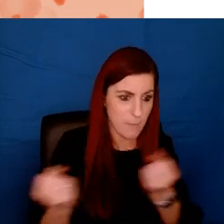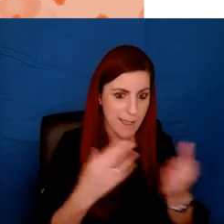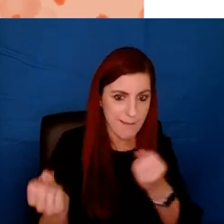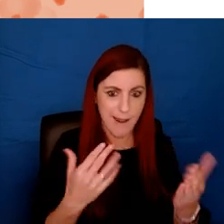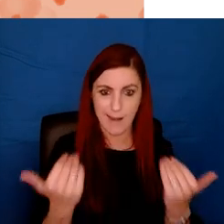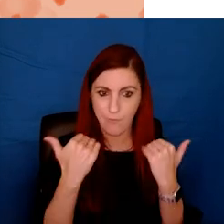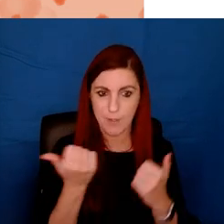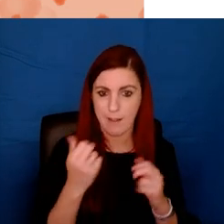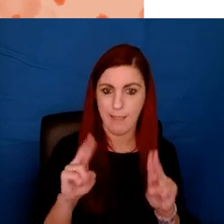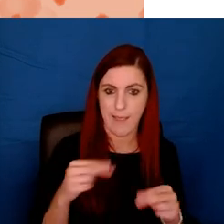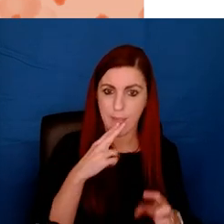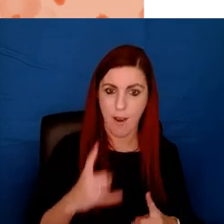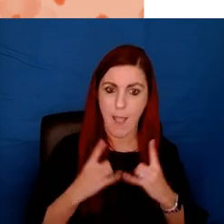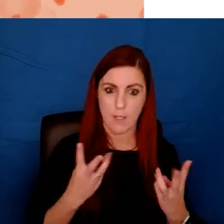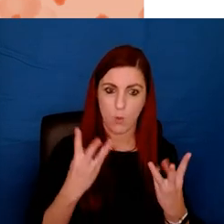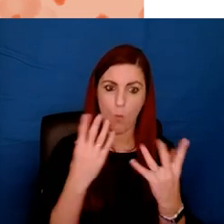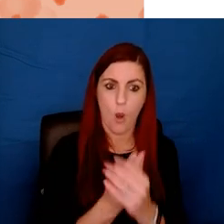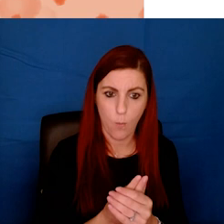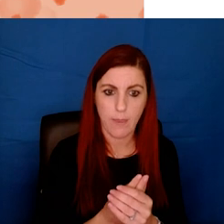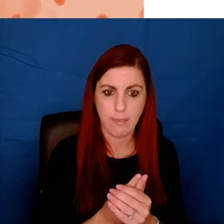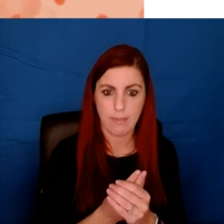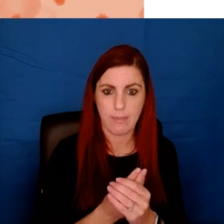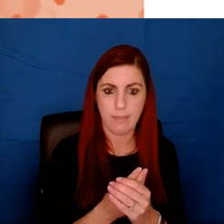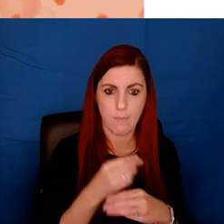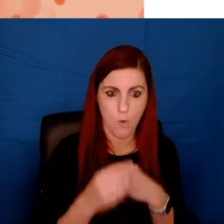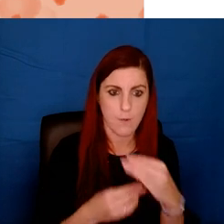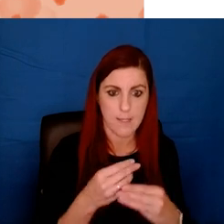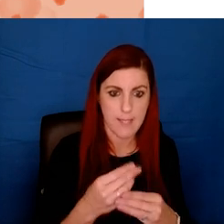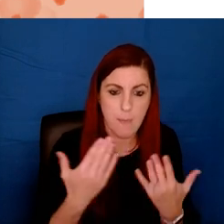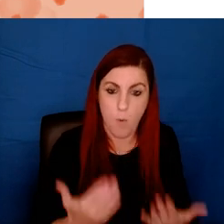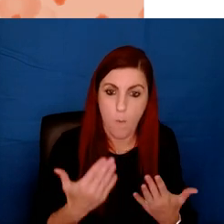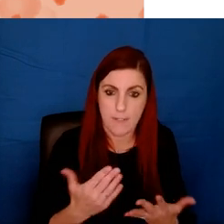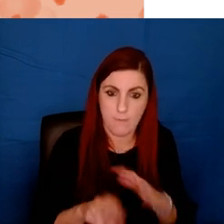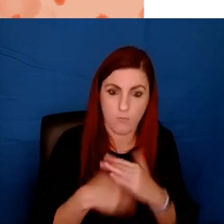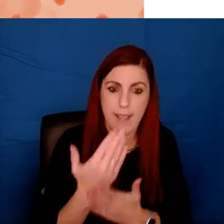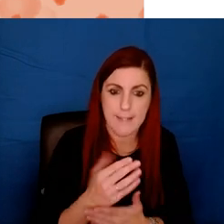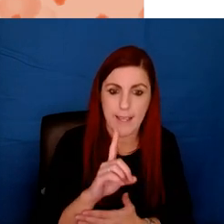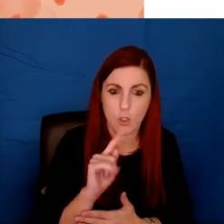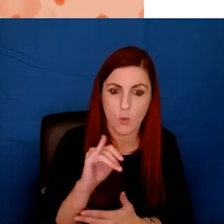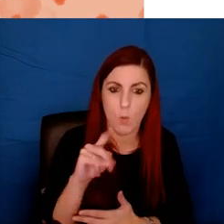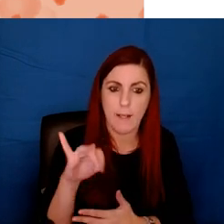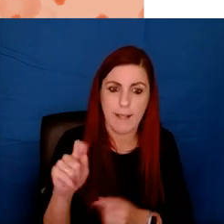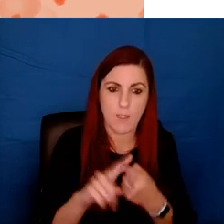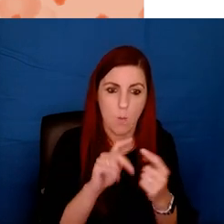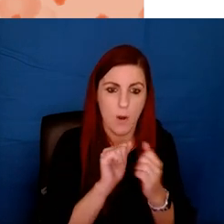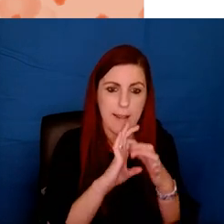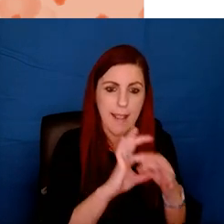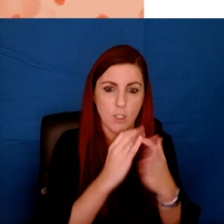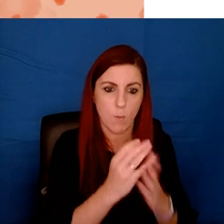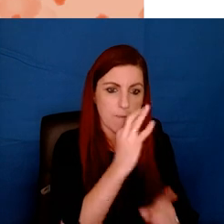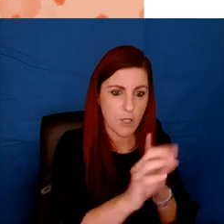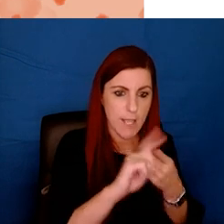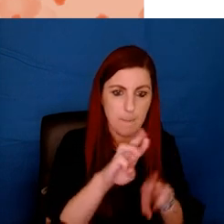can. They're happy to work with that. We're in the process of developing our toolkits, so we've been engaging with professionals and people